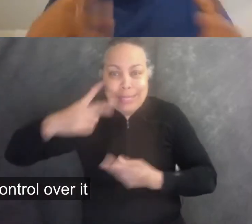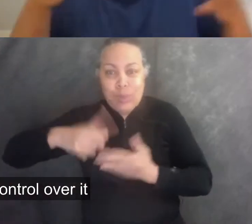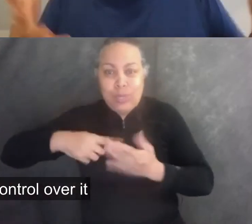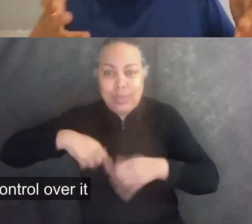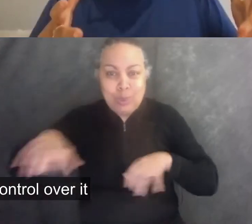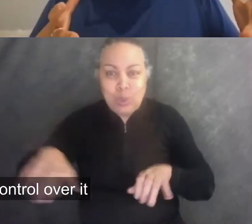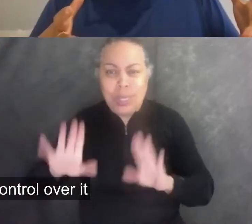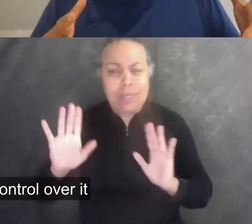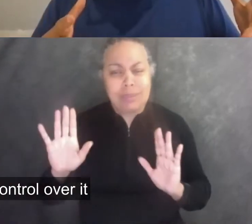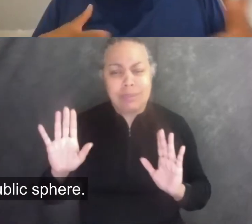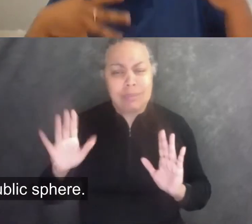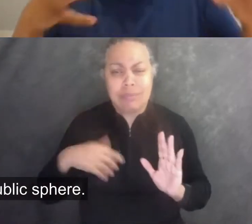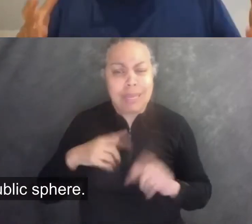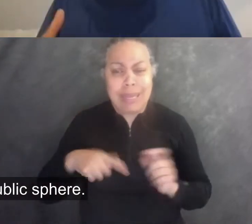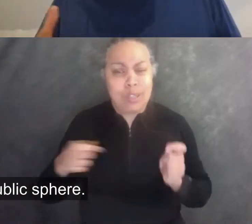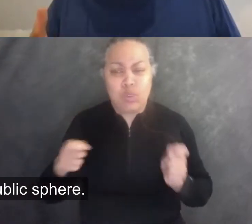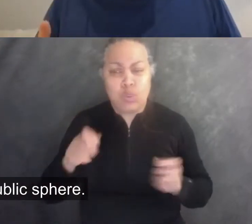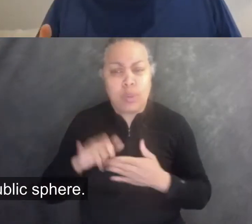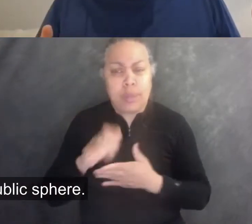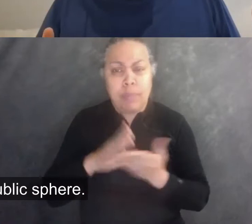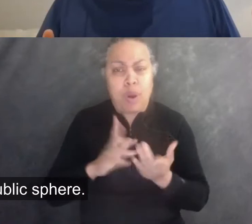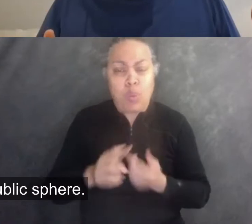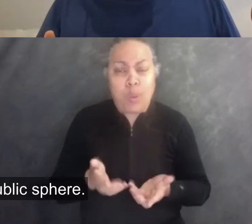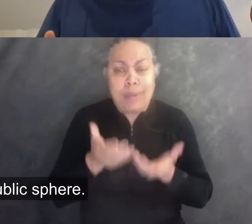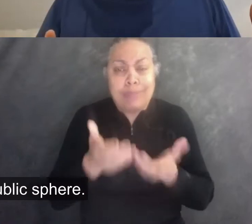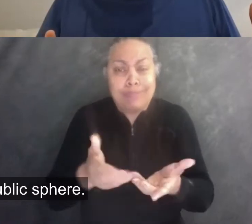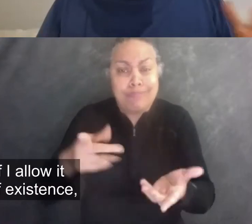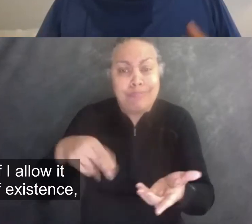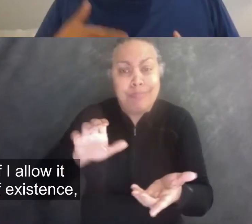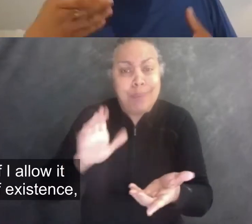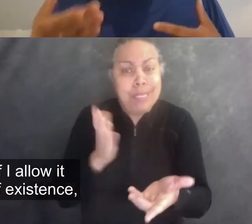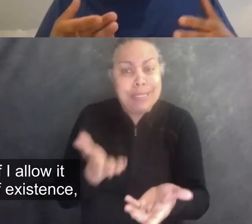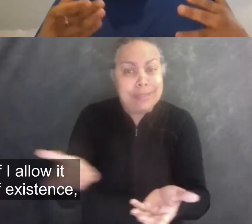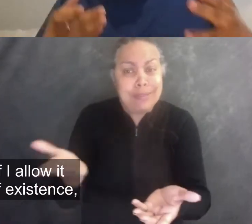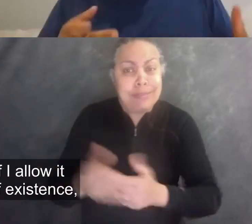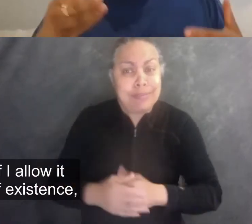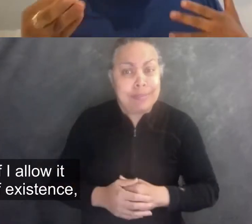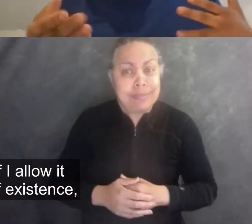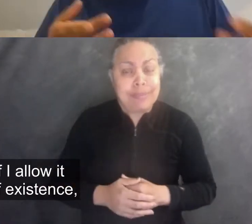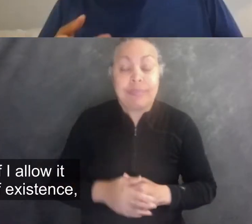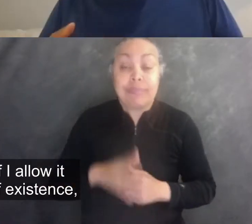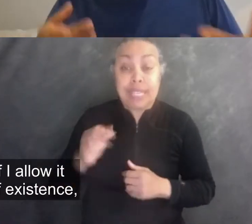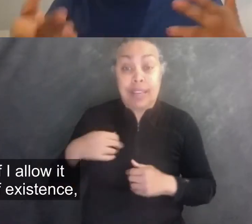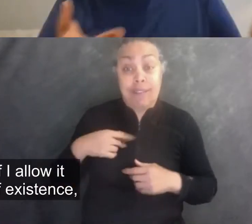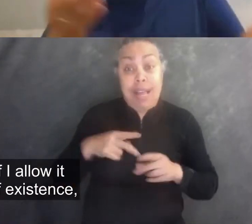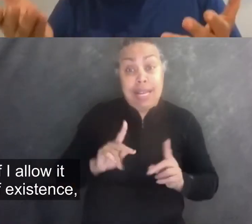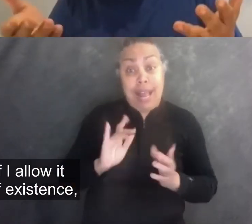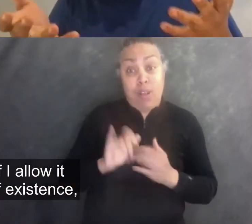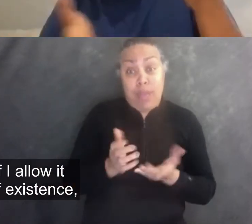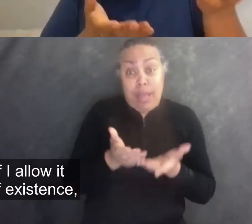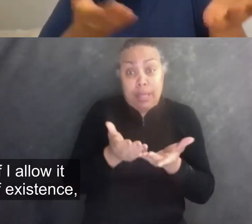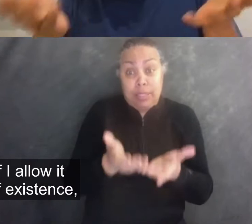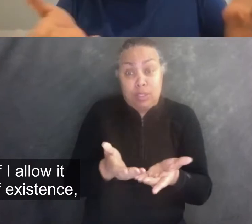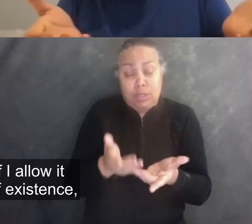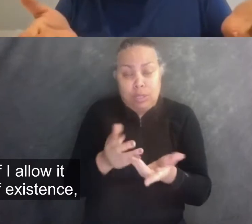I have no control over it once it enters the public sphere. And so if I allow it its autonomation